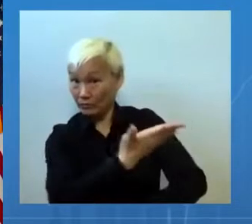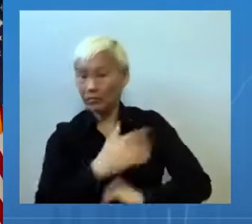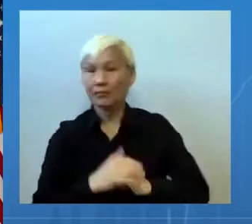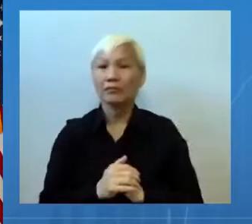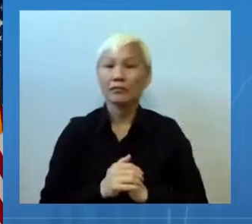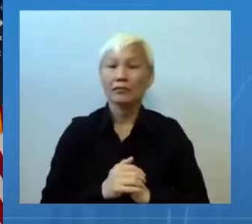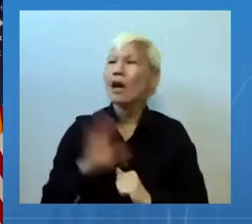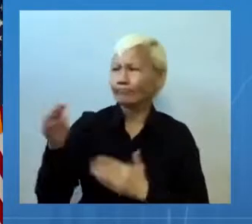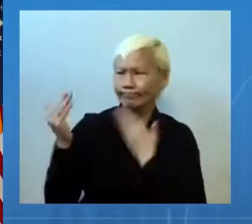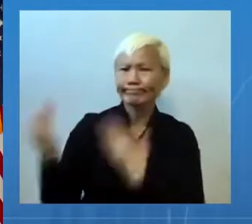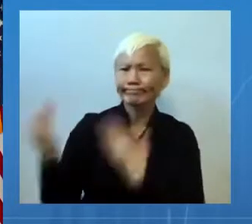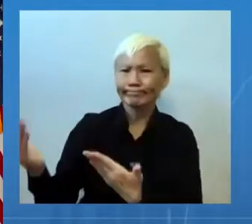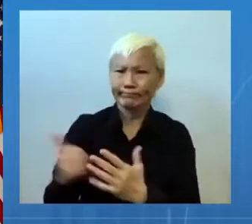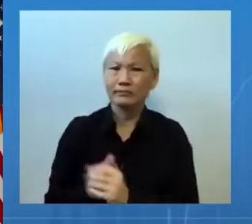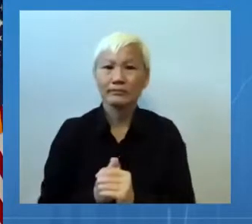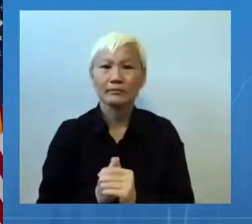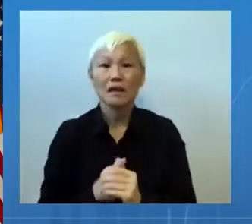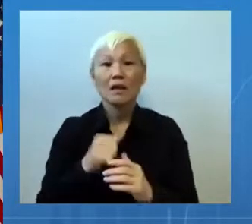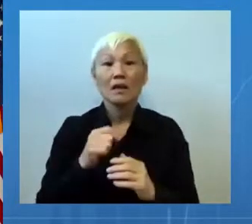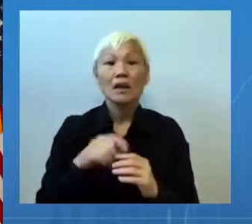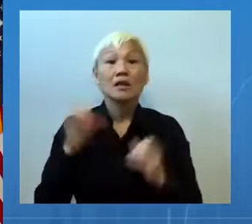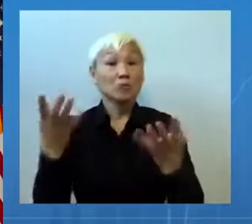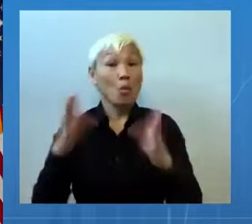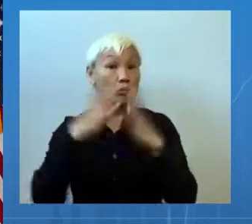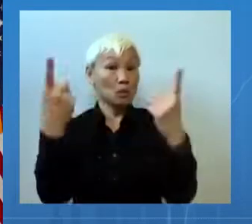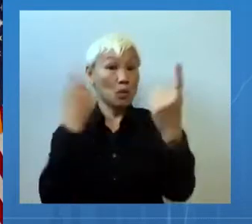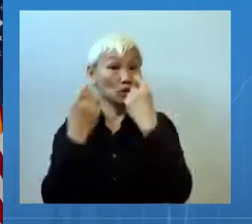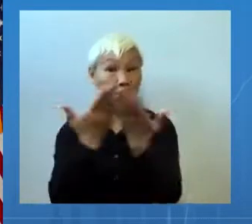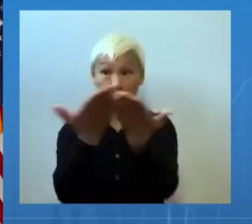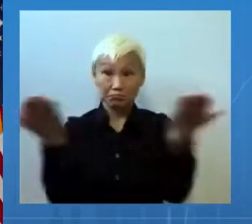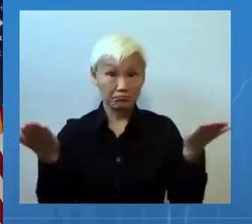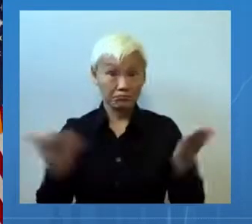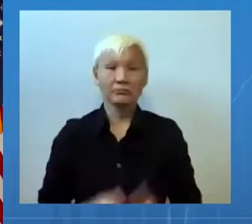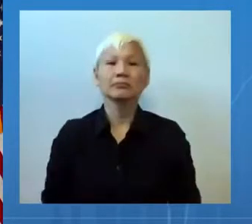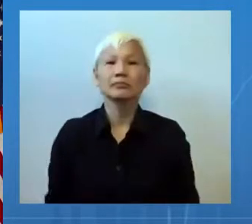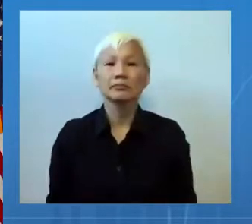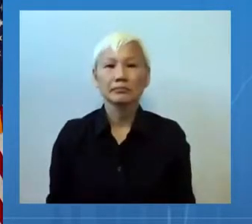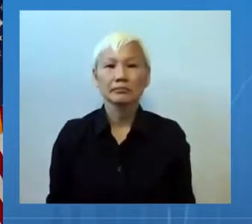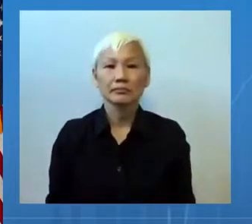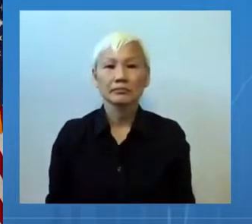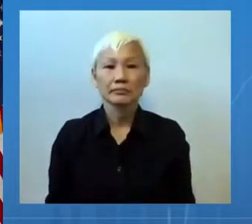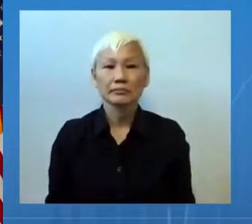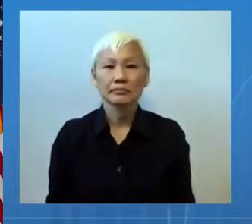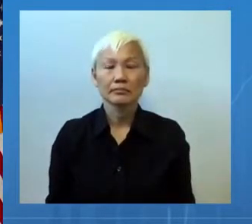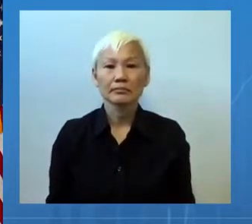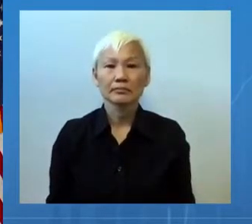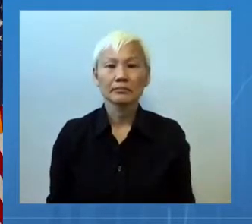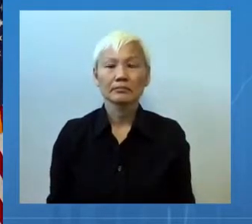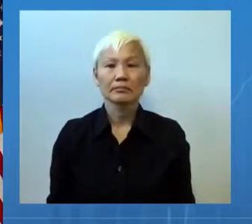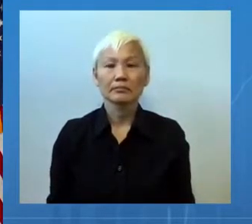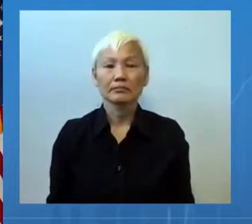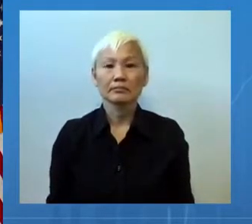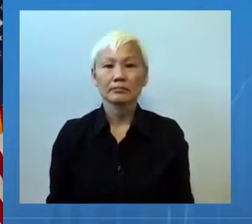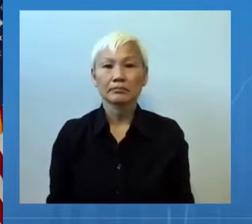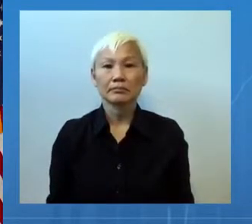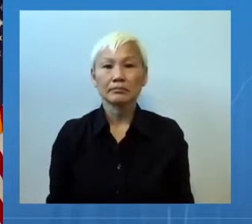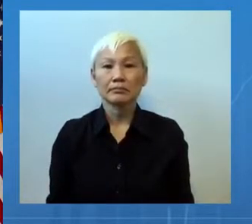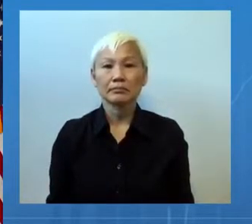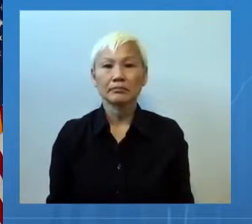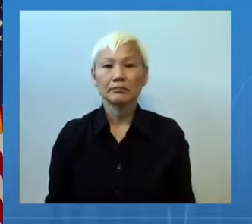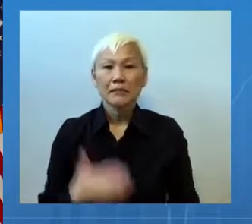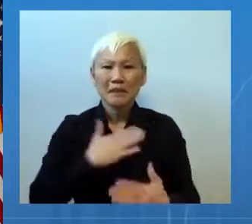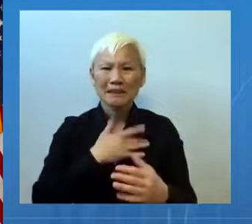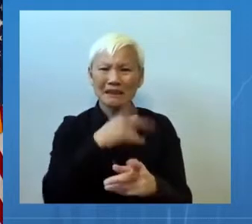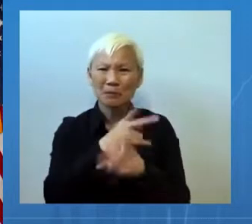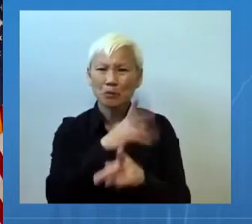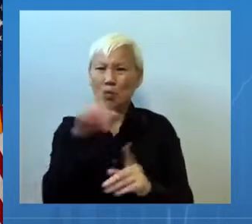it up for a few questions. Kevin? Thanks, Jeff. And since we started a few late, please keep your questions to one question.